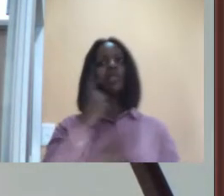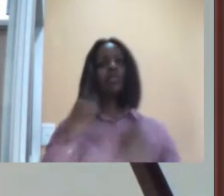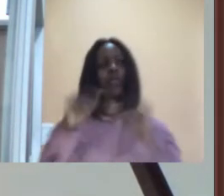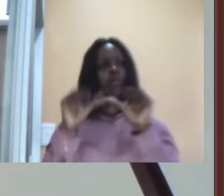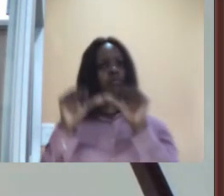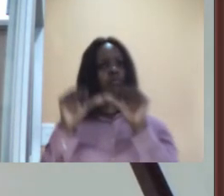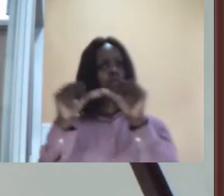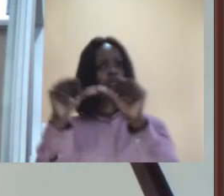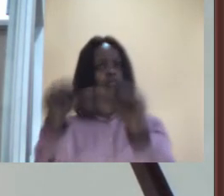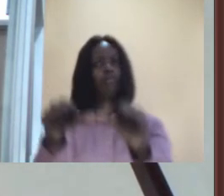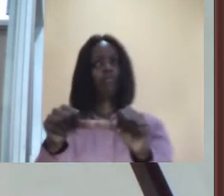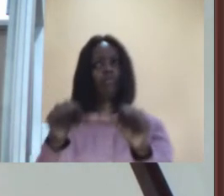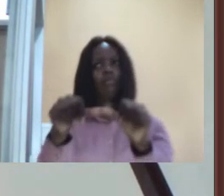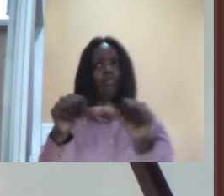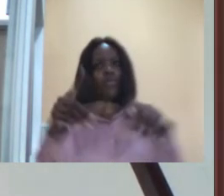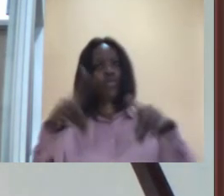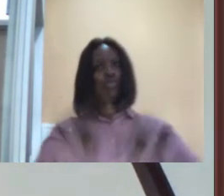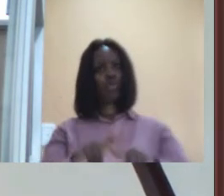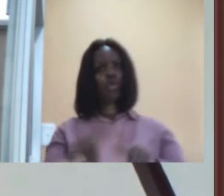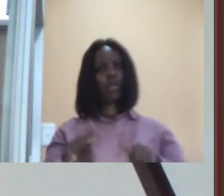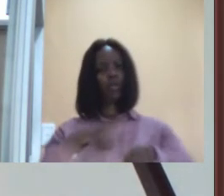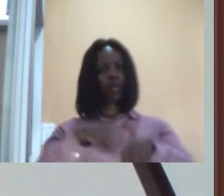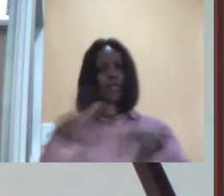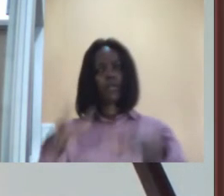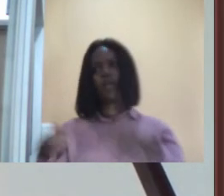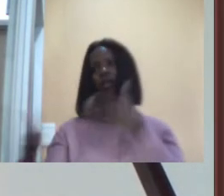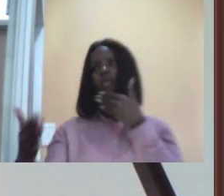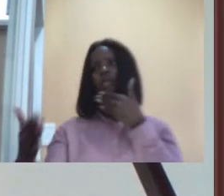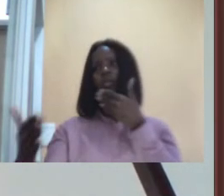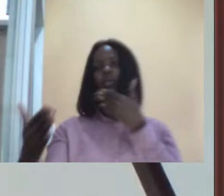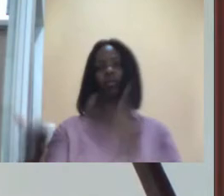continue presiding over these sessions. Thank you very